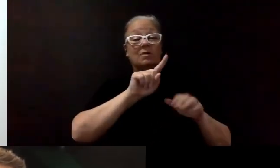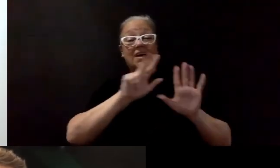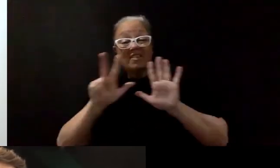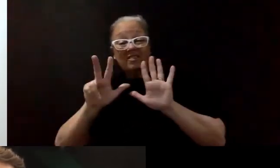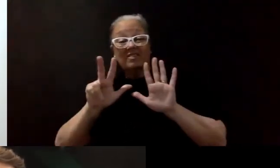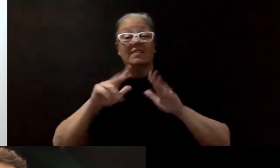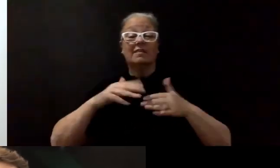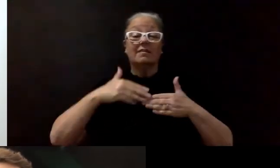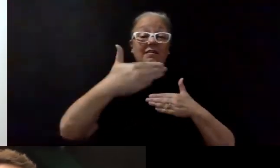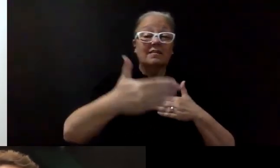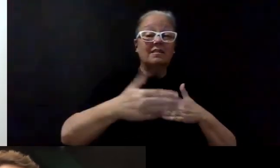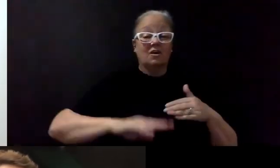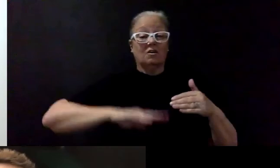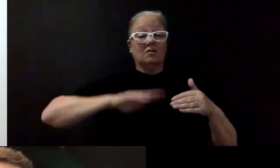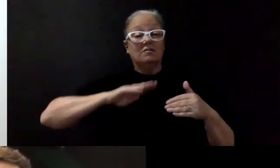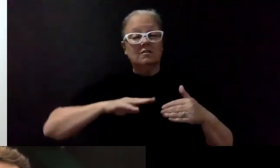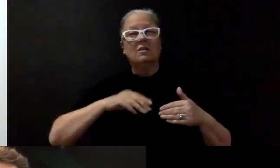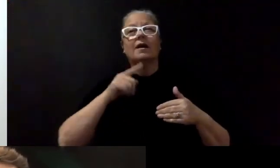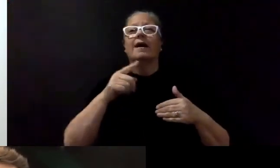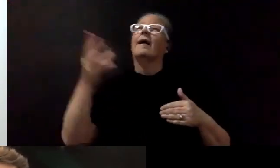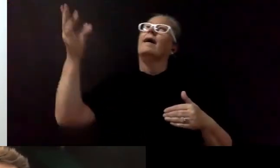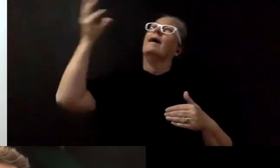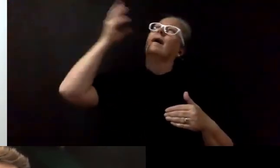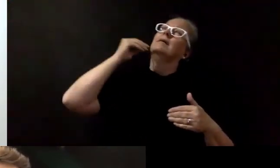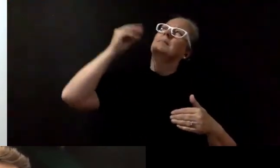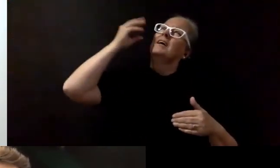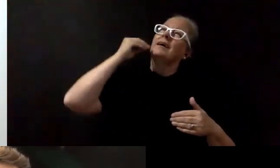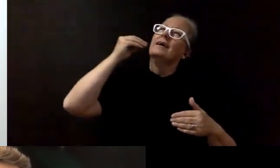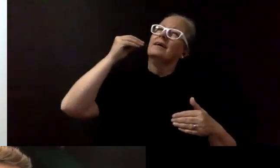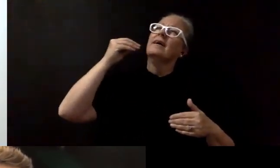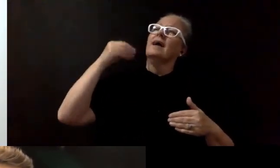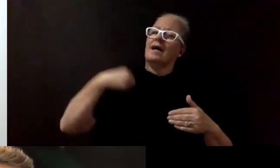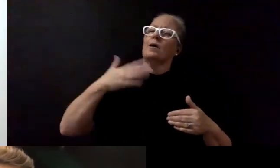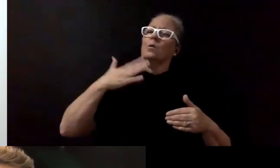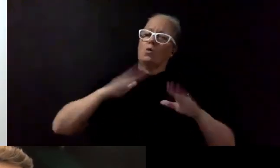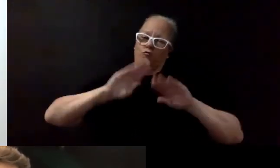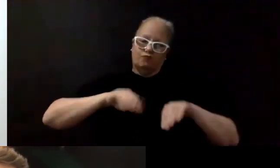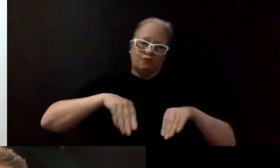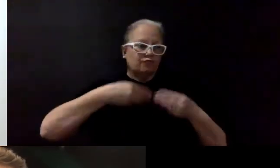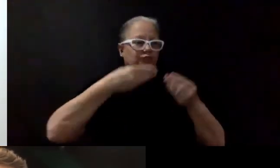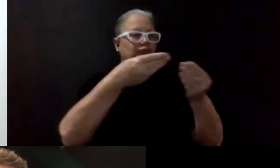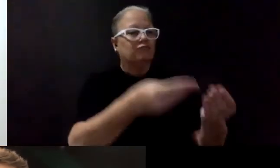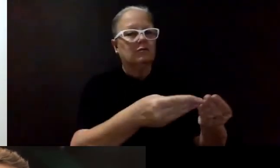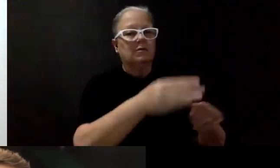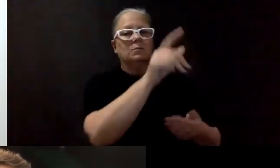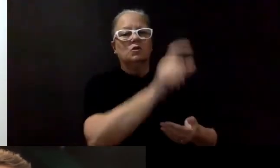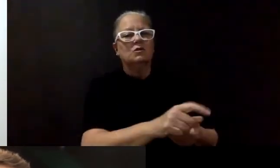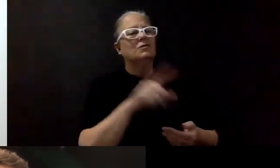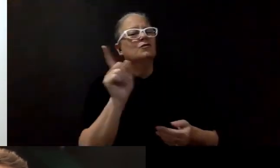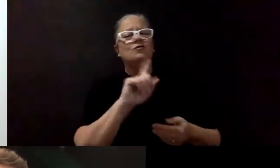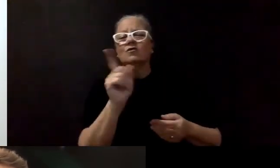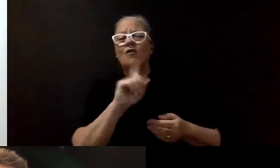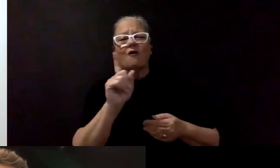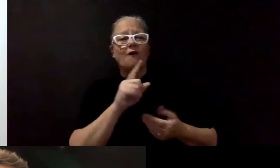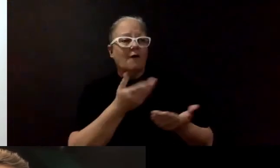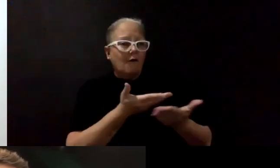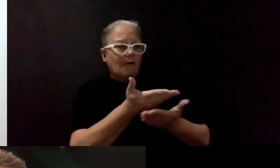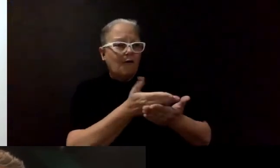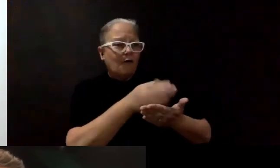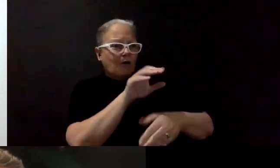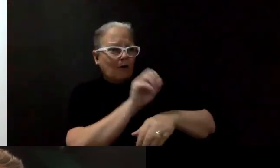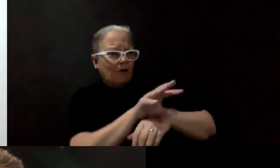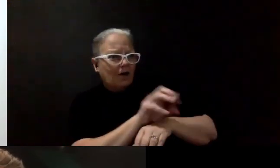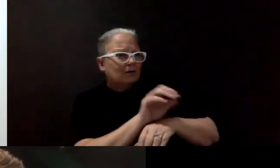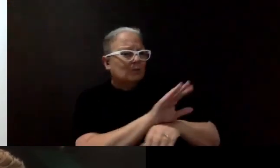some lessons that you've learned that you can share. And mentorship isn't counseling. You don't have to have the right answer. The role